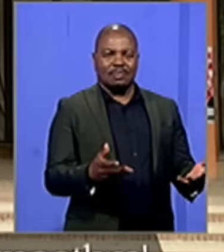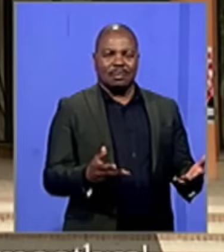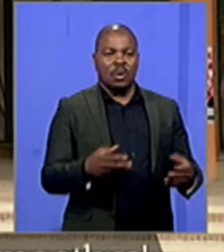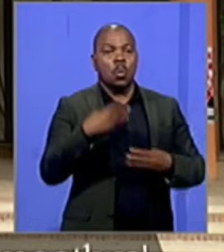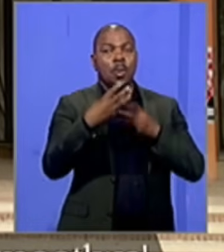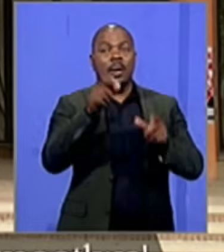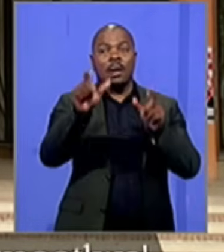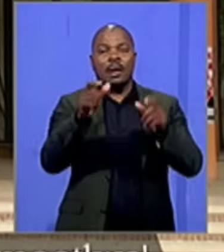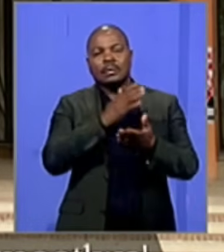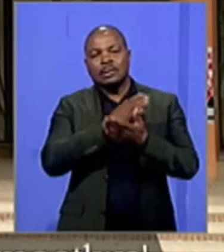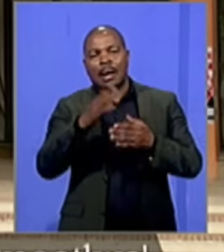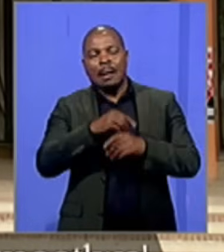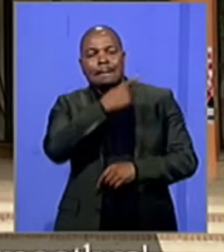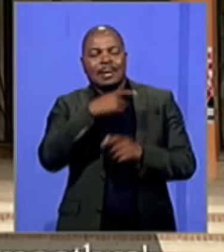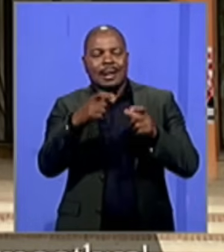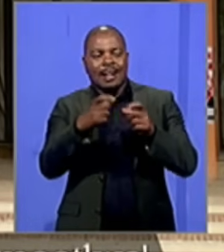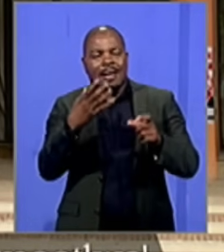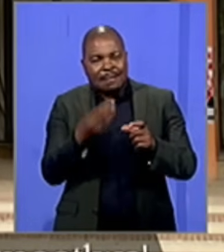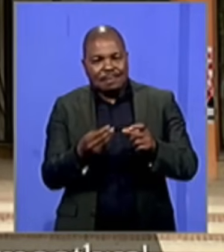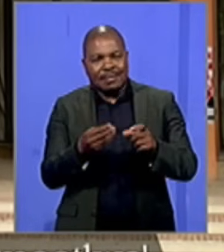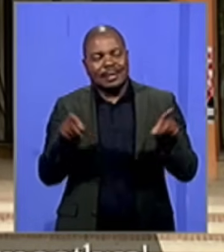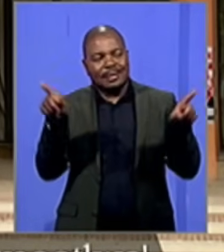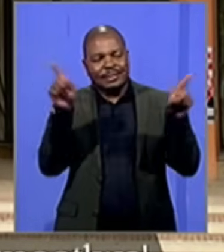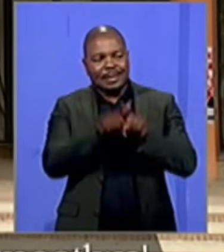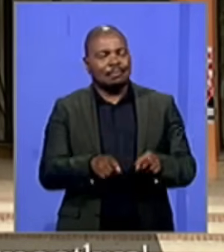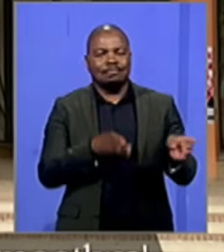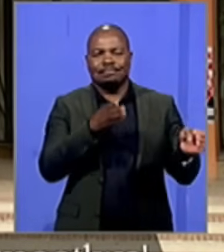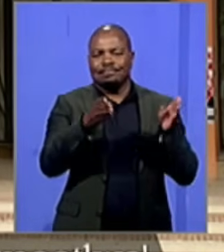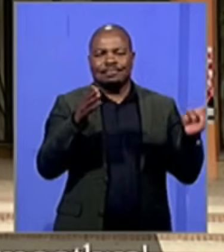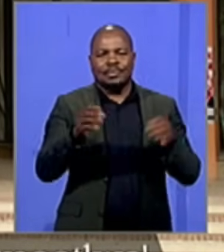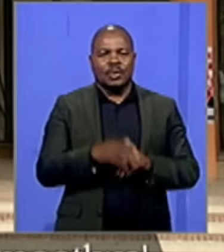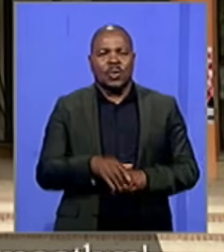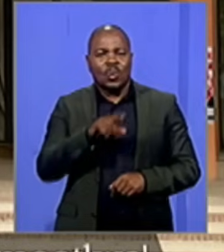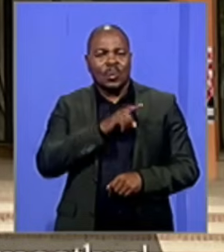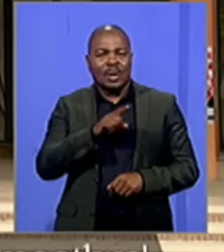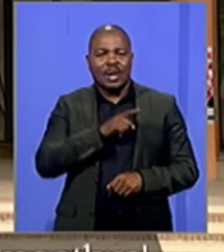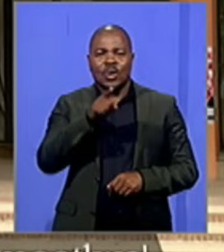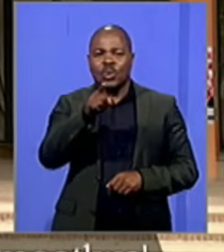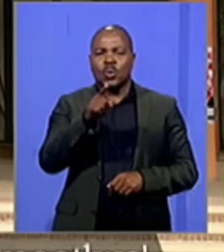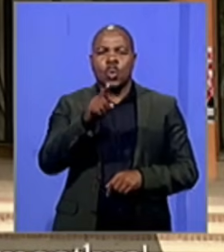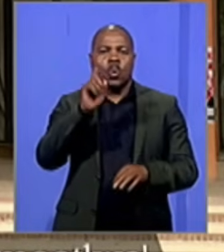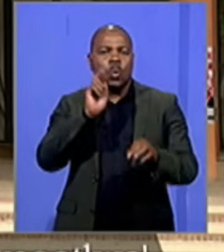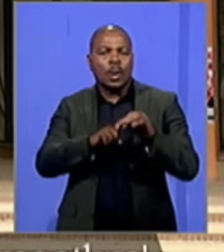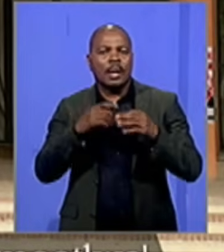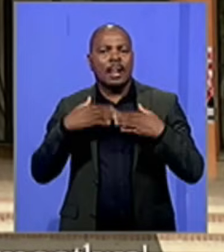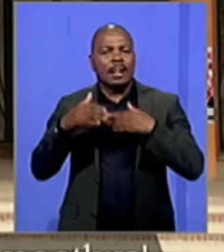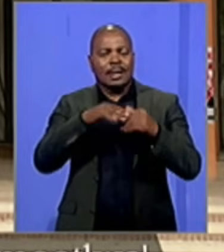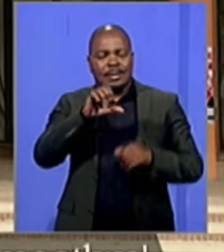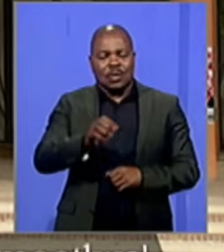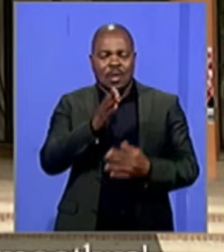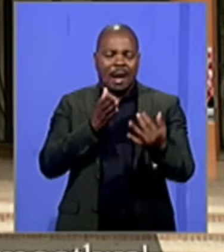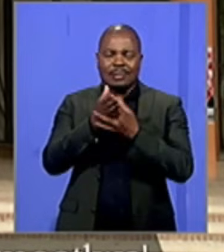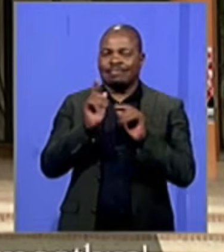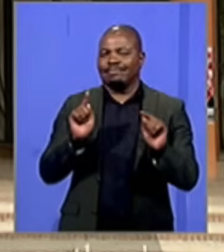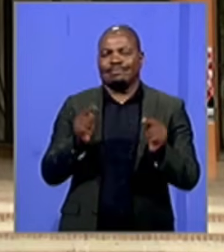that have medical aid, they are just the same. You can't access quality healthcare in South